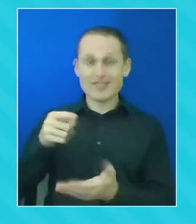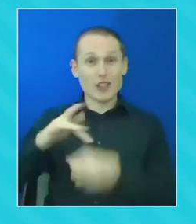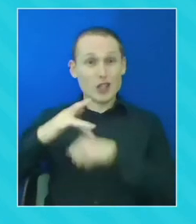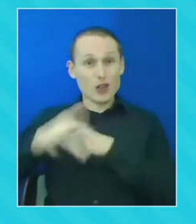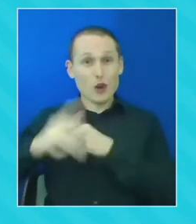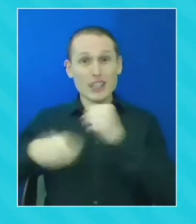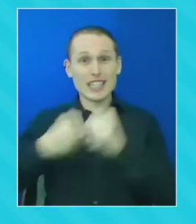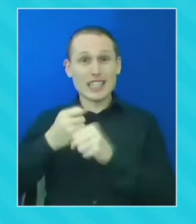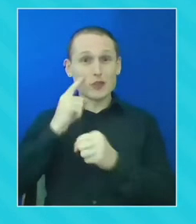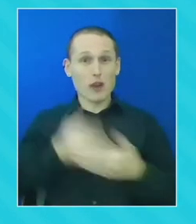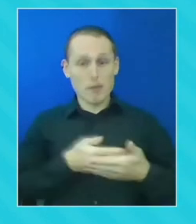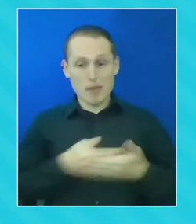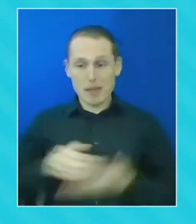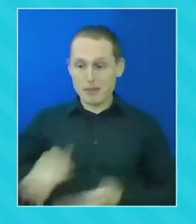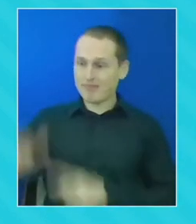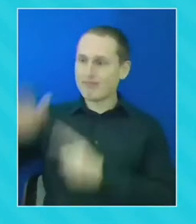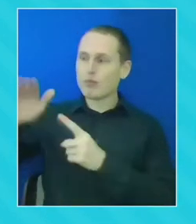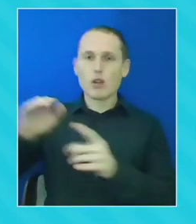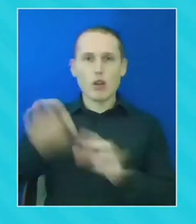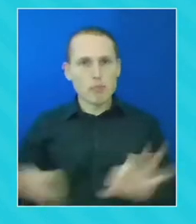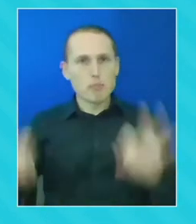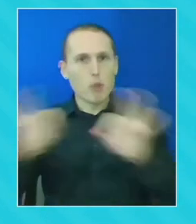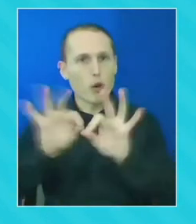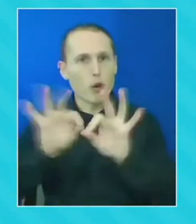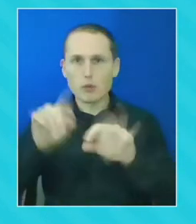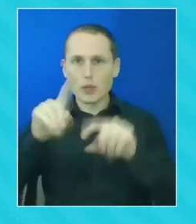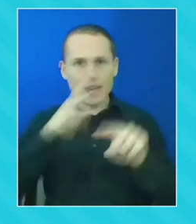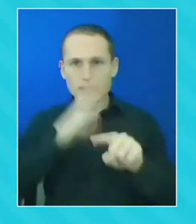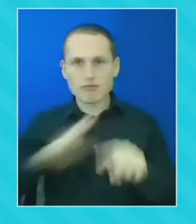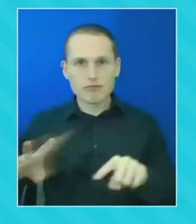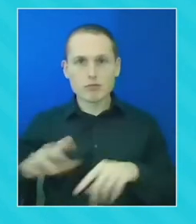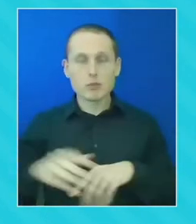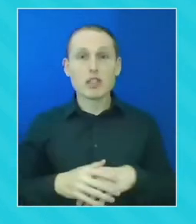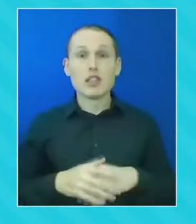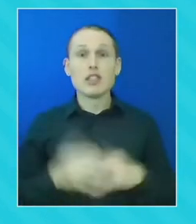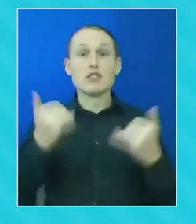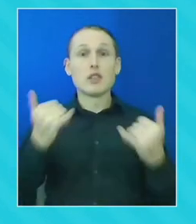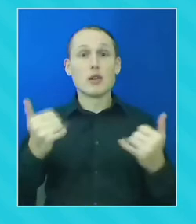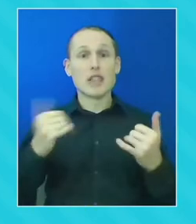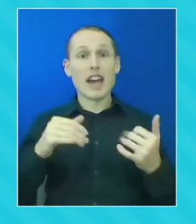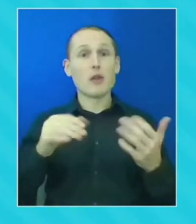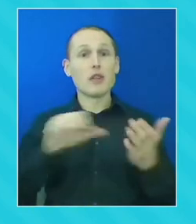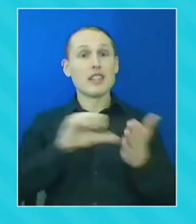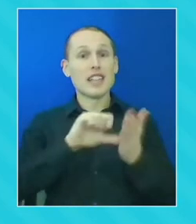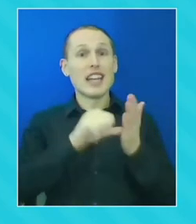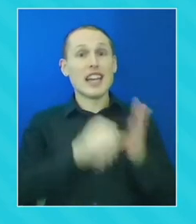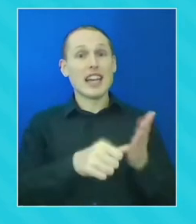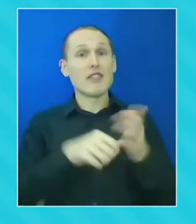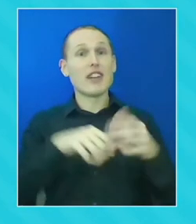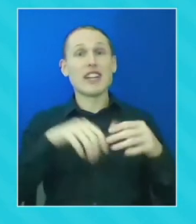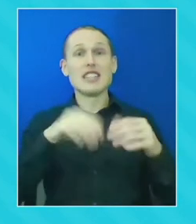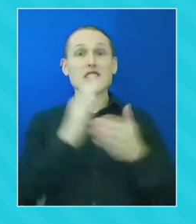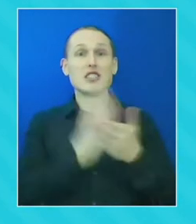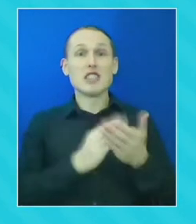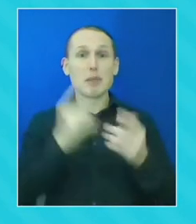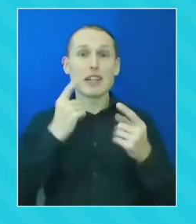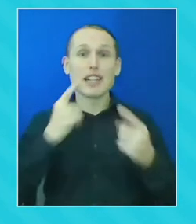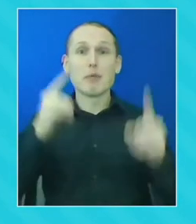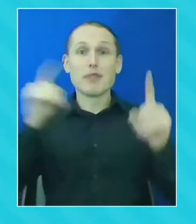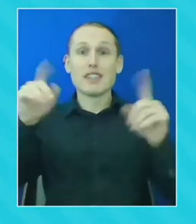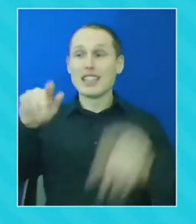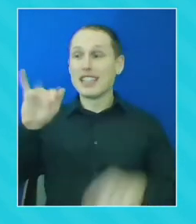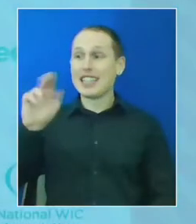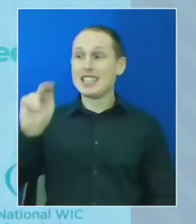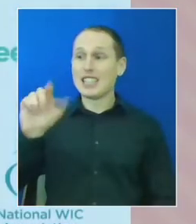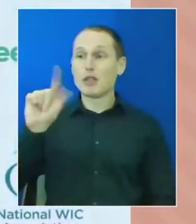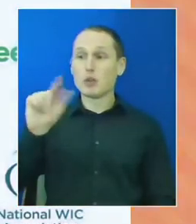Please allow me to highlight just a few of the amazing accomplishments of this initiative. In January of 2021, PHA launched the Veggies Early and